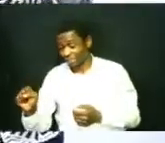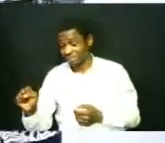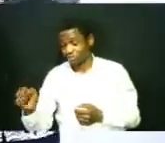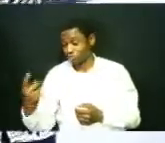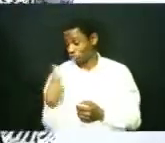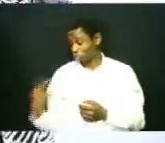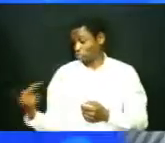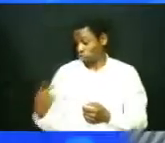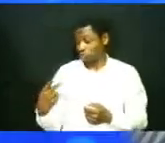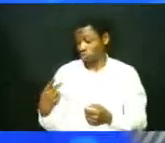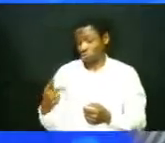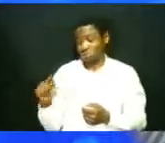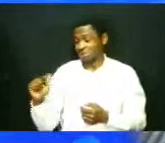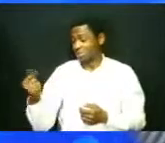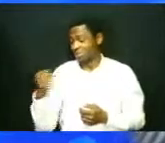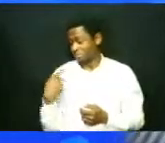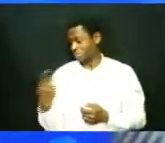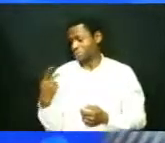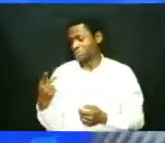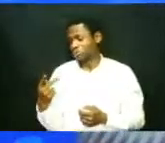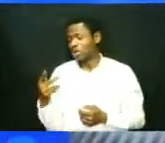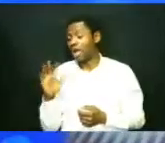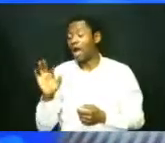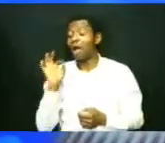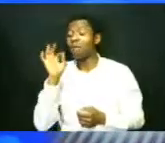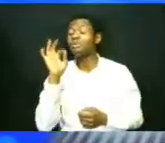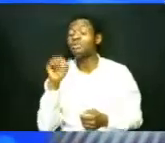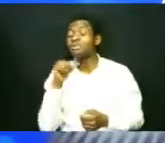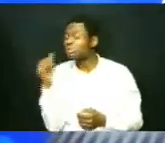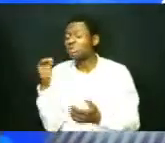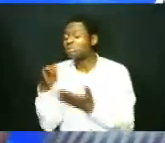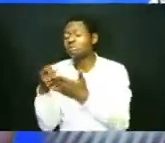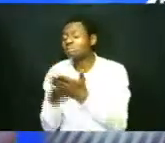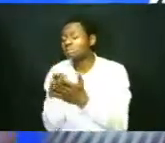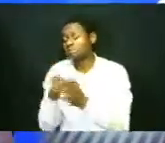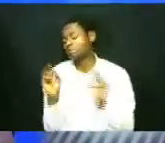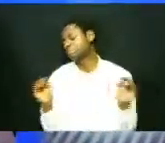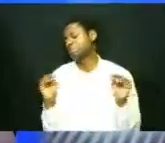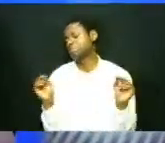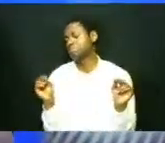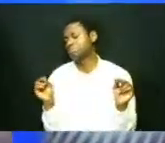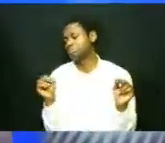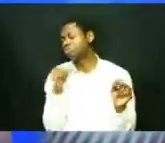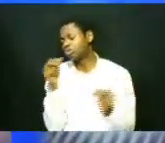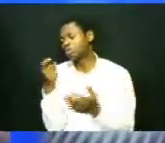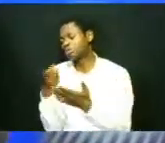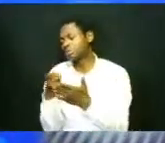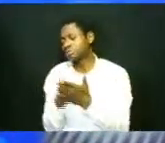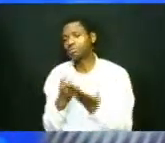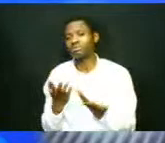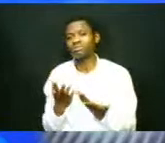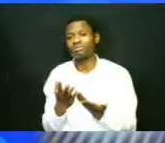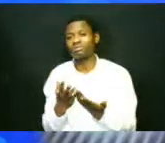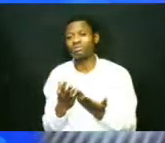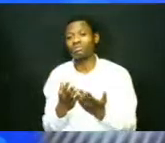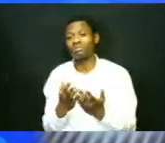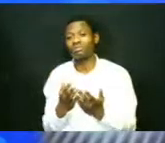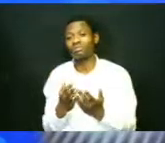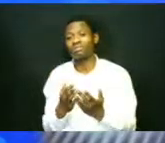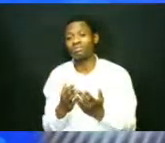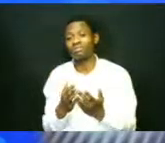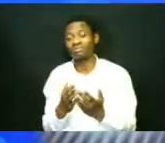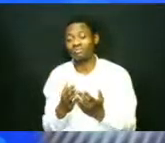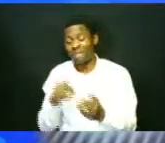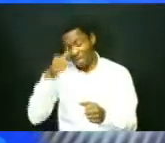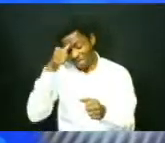me be. Ye papa odi kan be kasa eye ye small folk milabi mene no yanche ni aye be kan yo. But I remember I prayed and